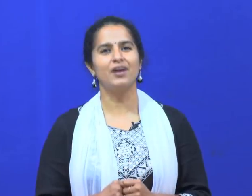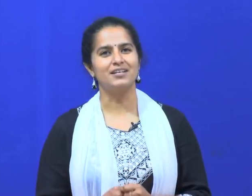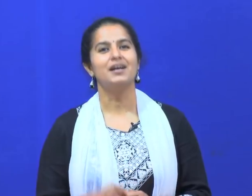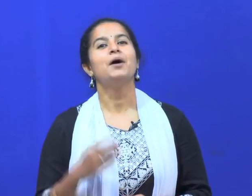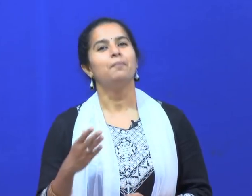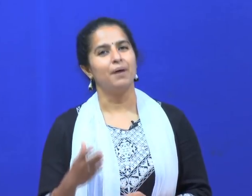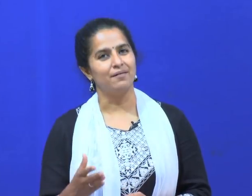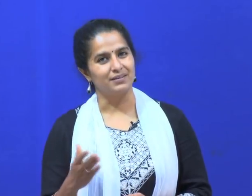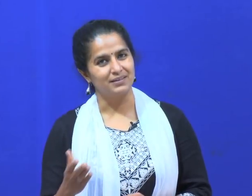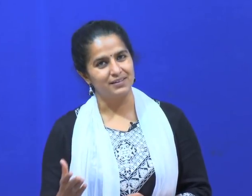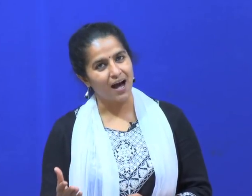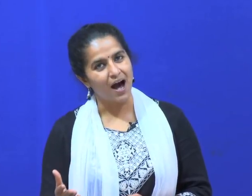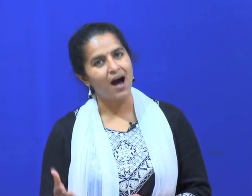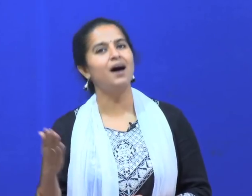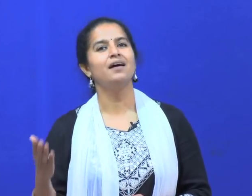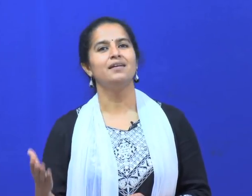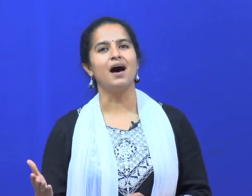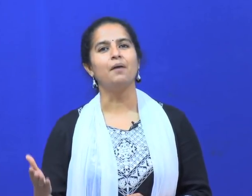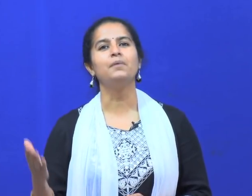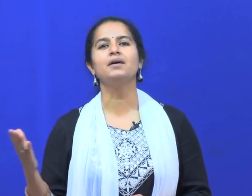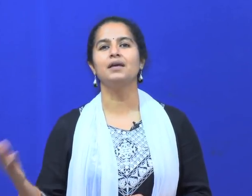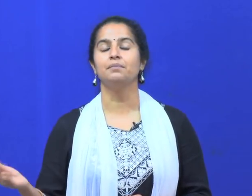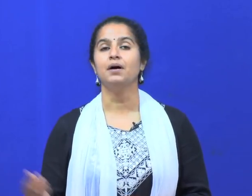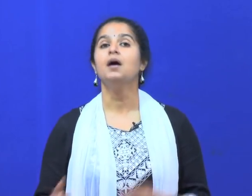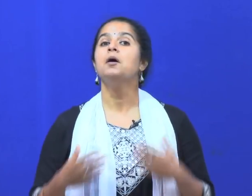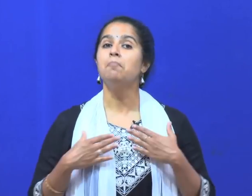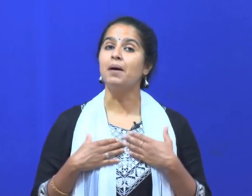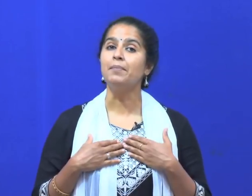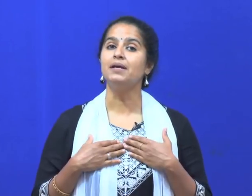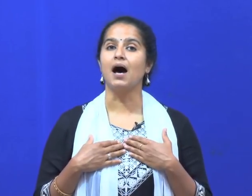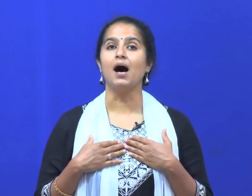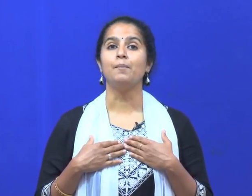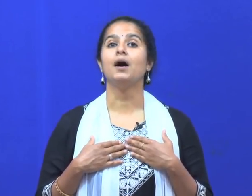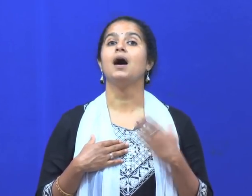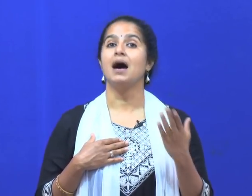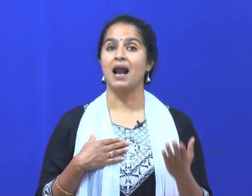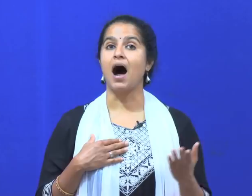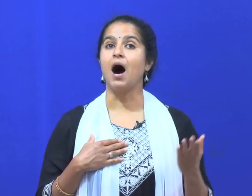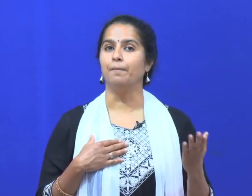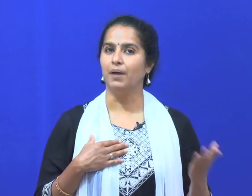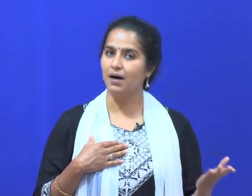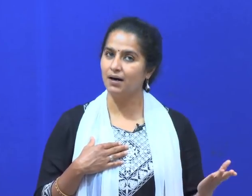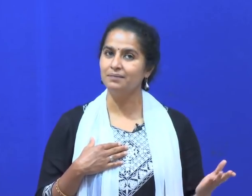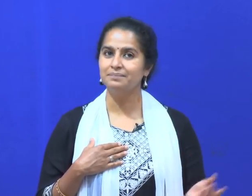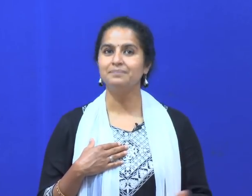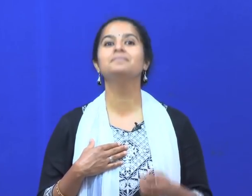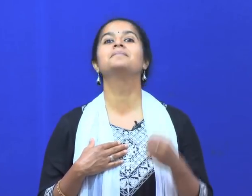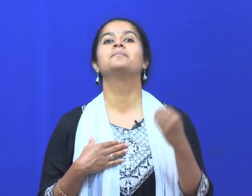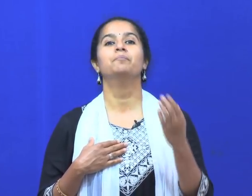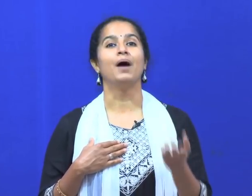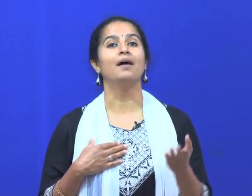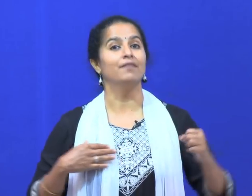Yeah, great. Bhavatyaha nama kim? Mama nama Ramaha.